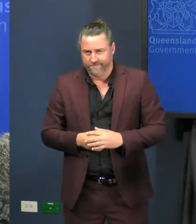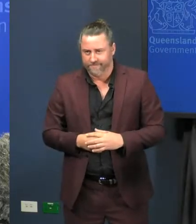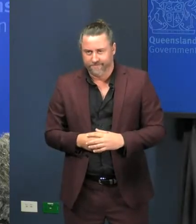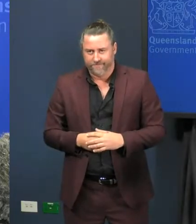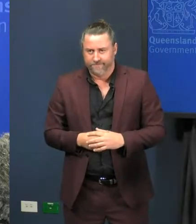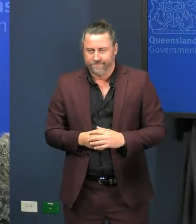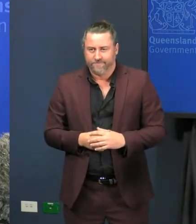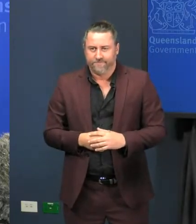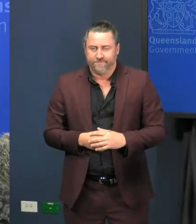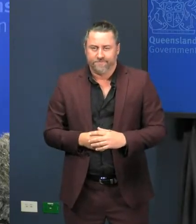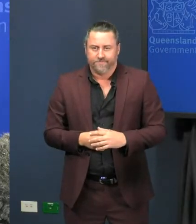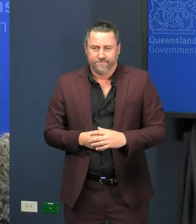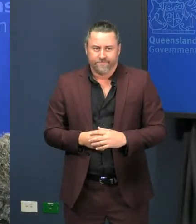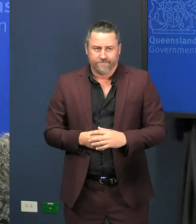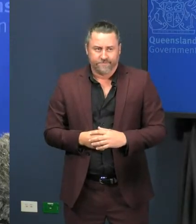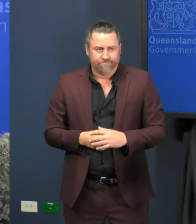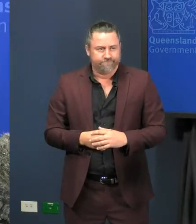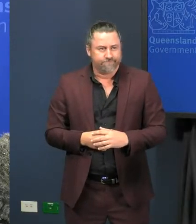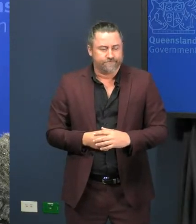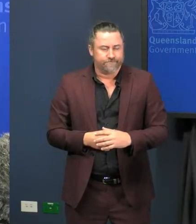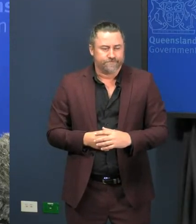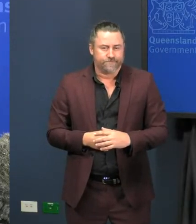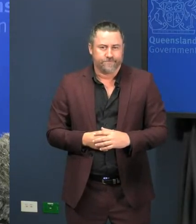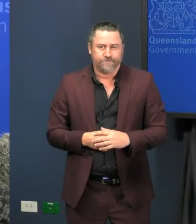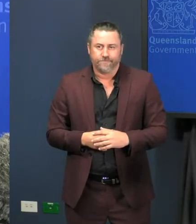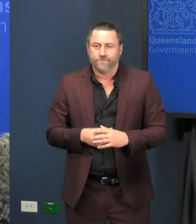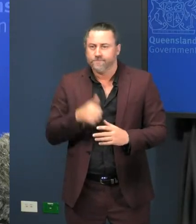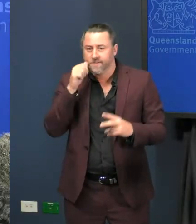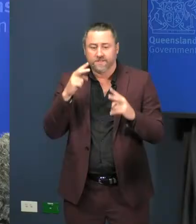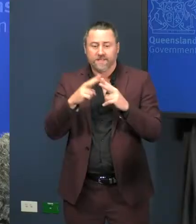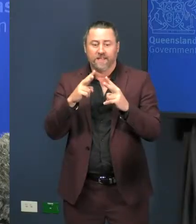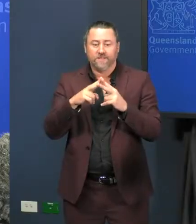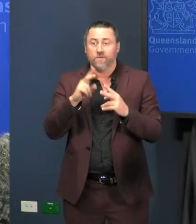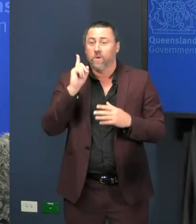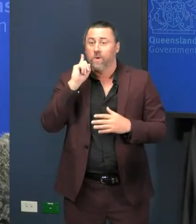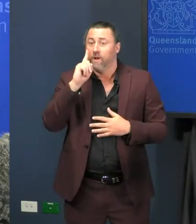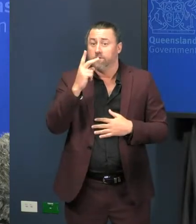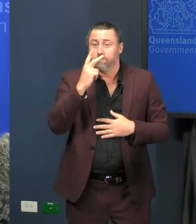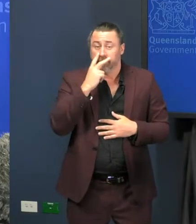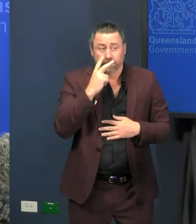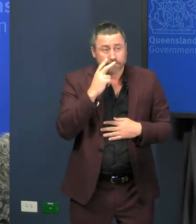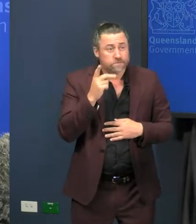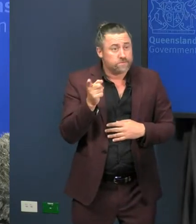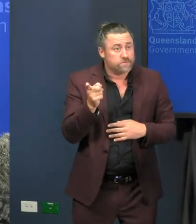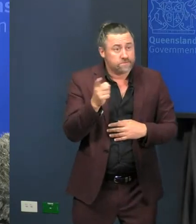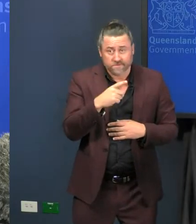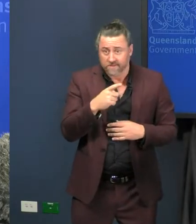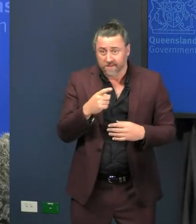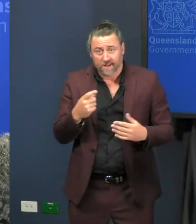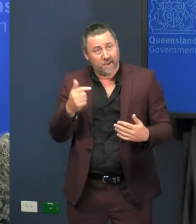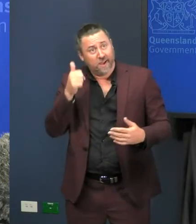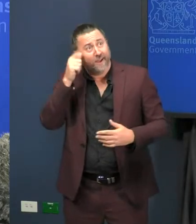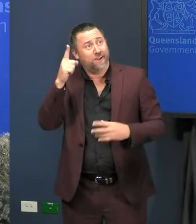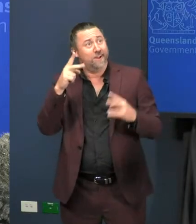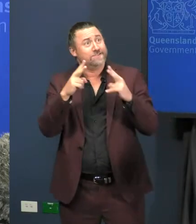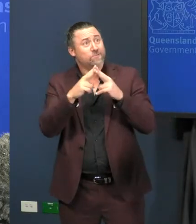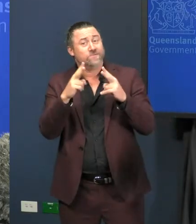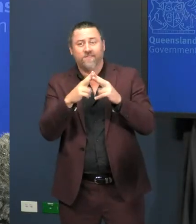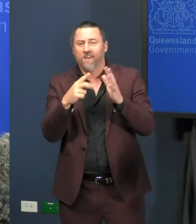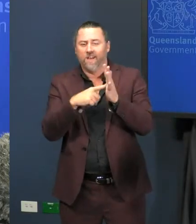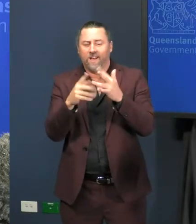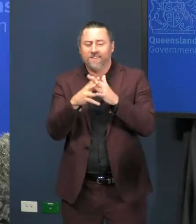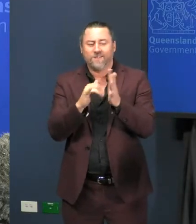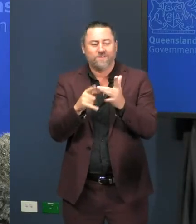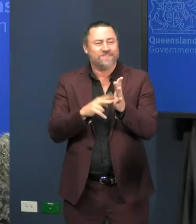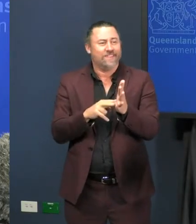I'm also mindful that overnight in Townsville, to show you the depths of challenges that such a large and decentralised